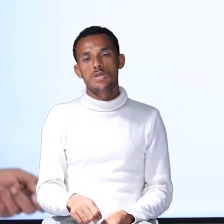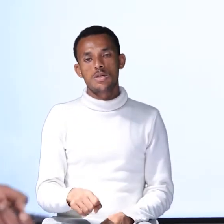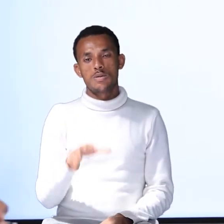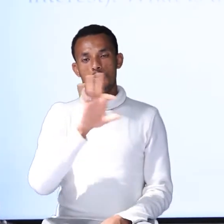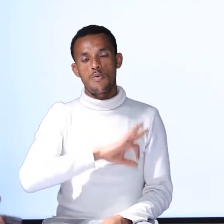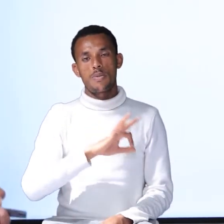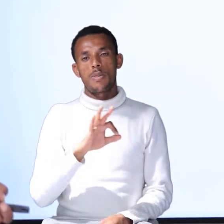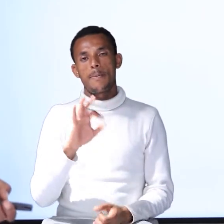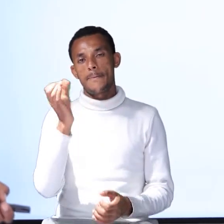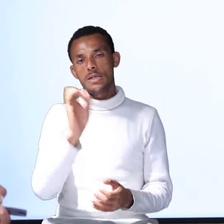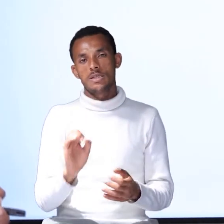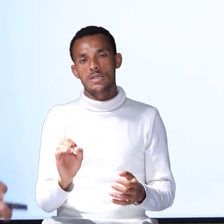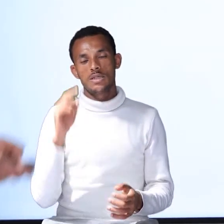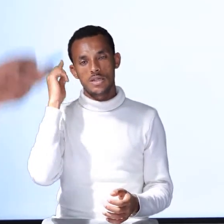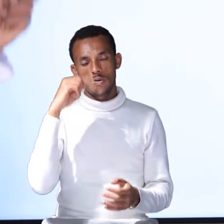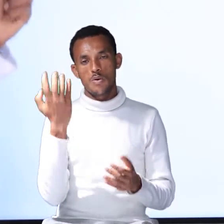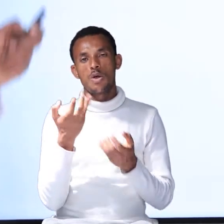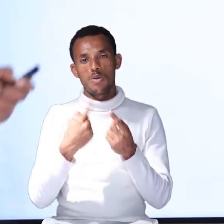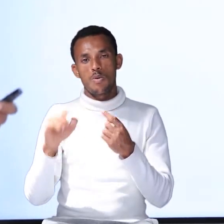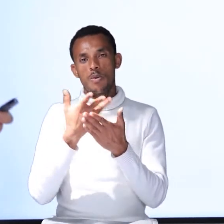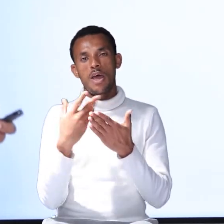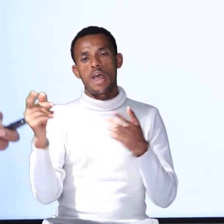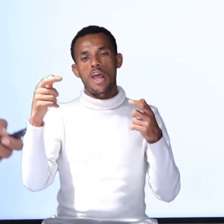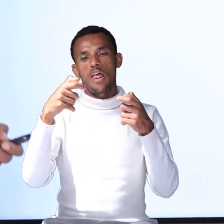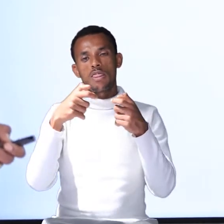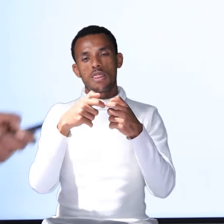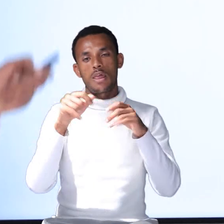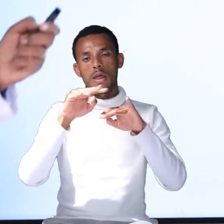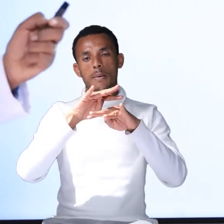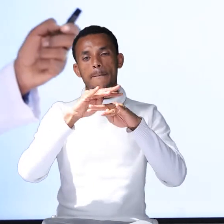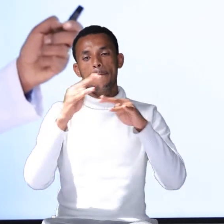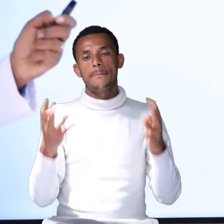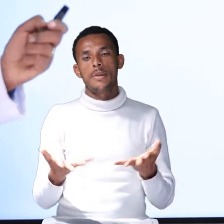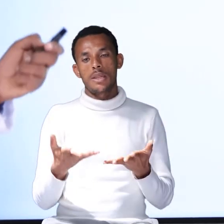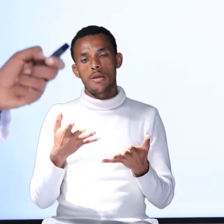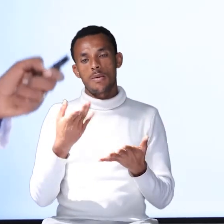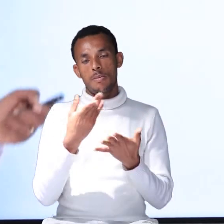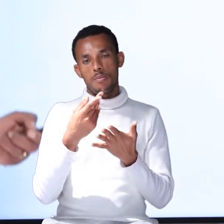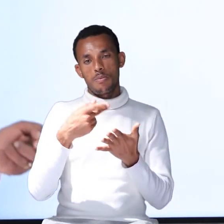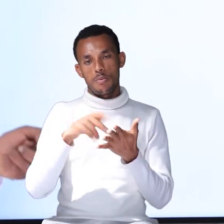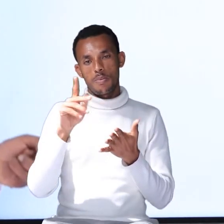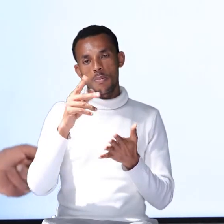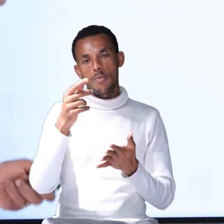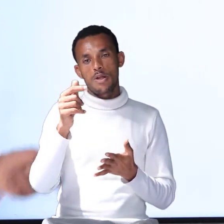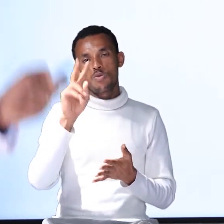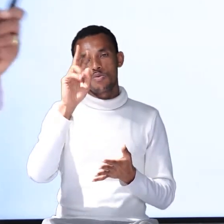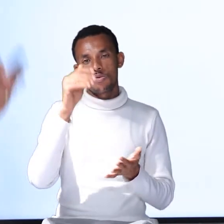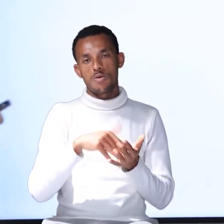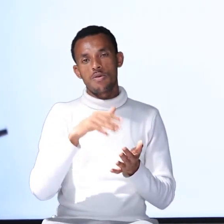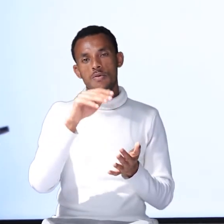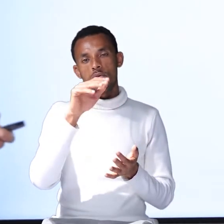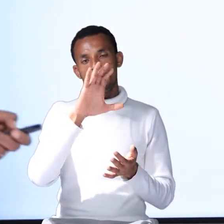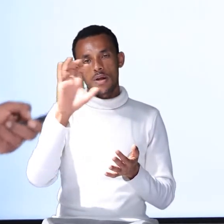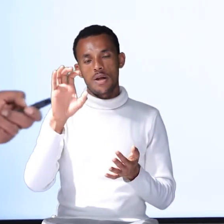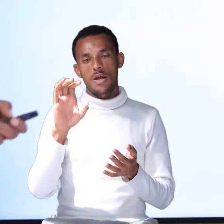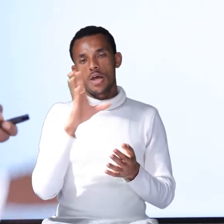in markup percent. The Nevech wanted to buy an electric stove priced at bir